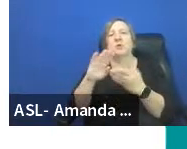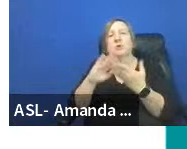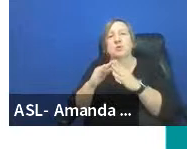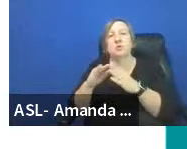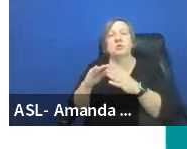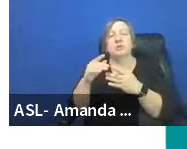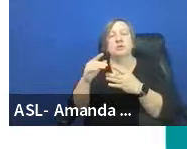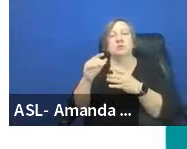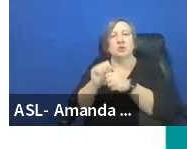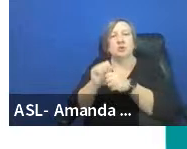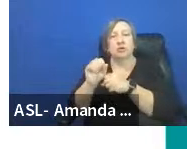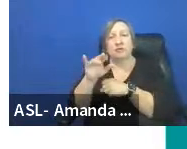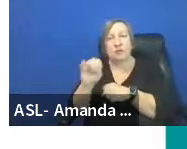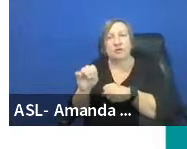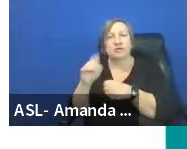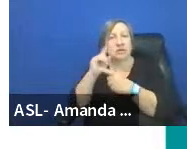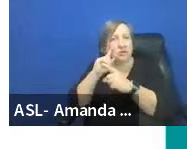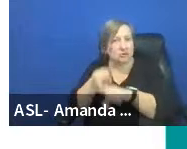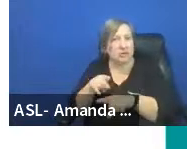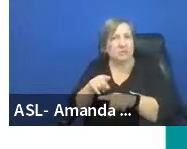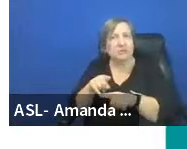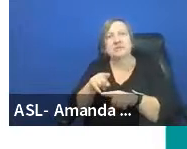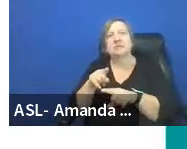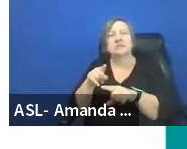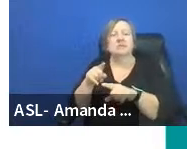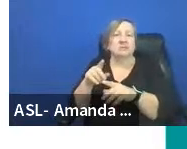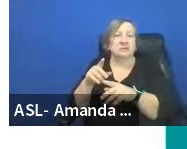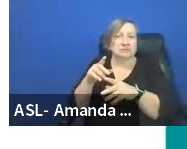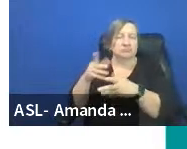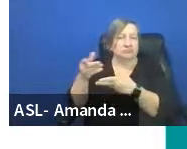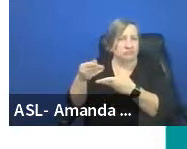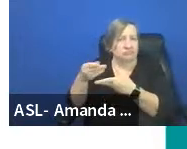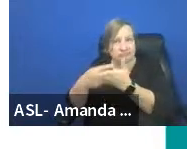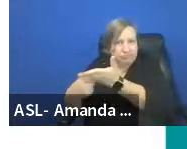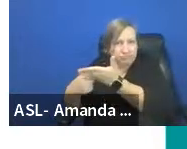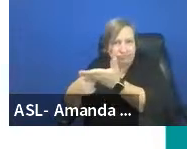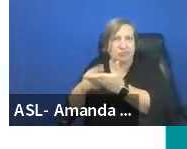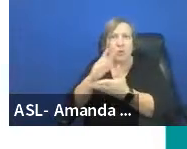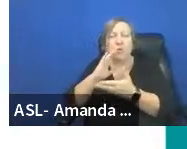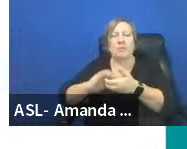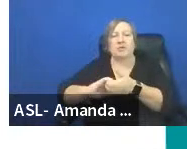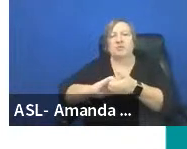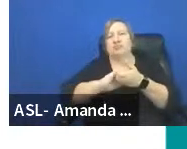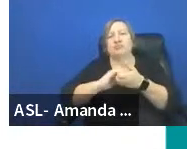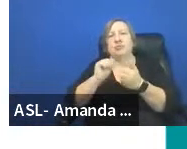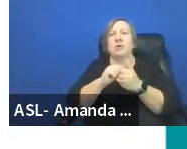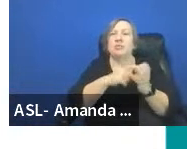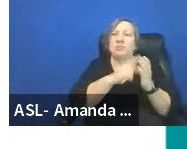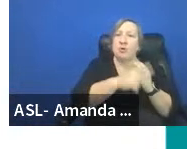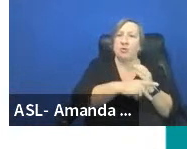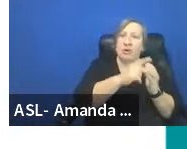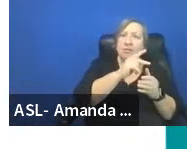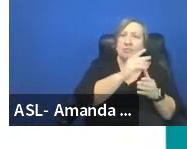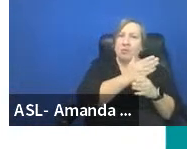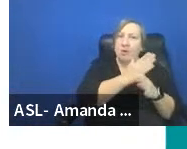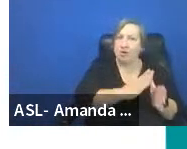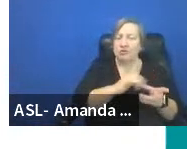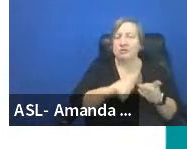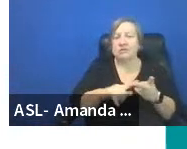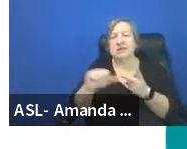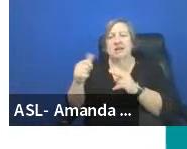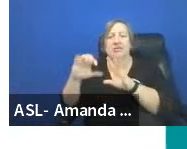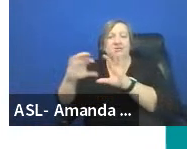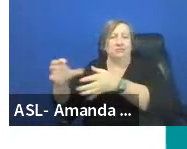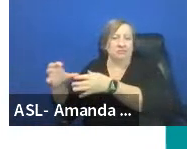agreement tables. And it will be a cooperative commitment between our program partners and other parties. So we have